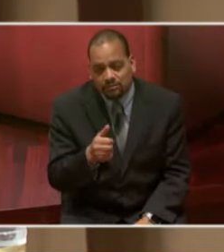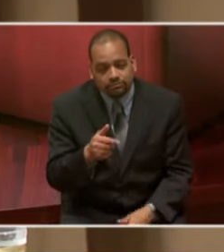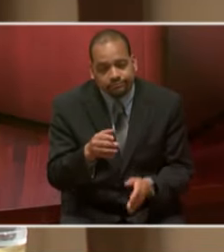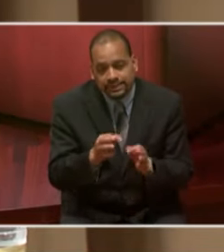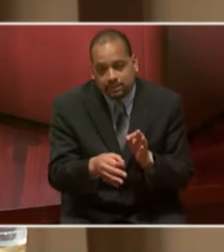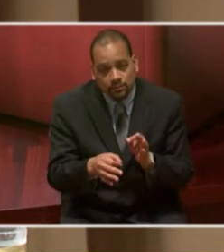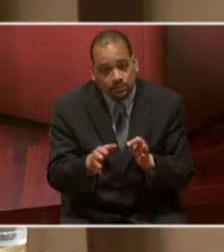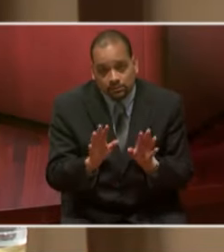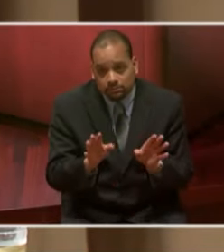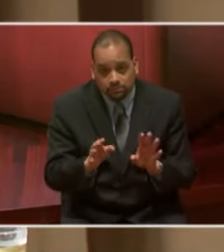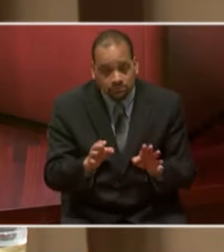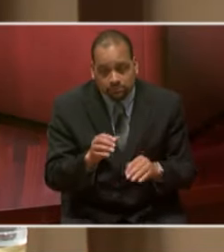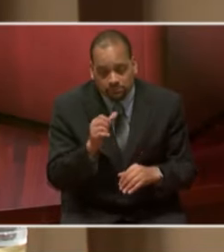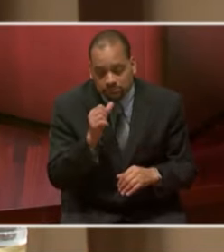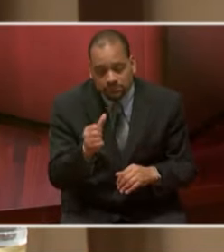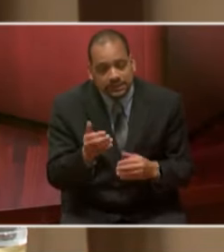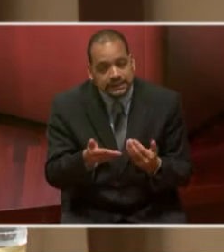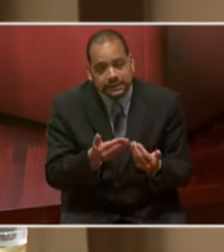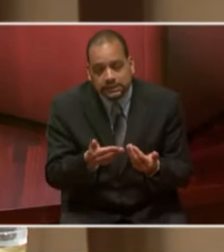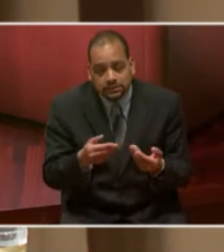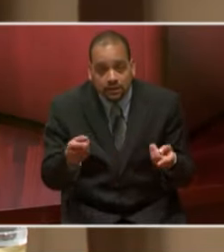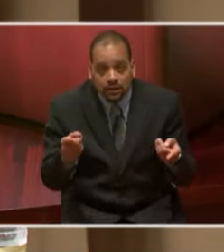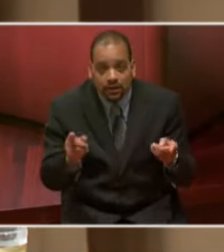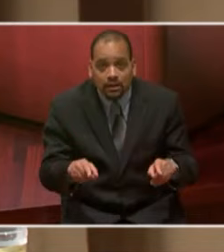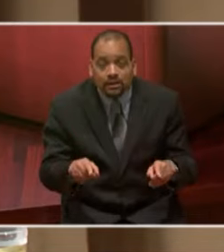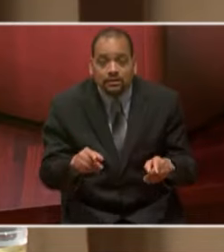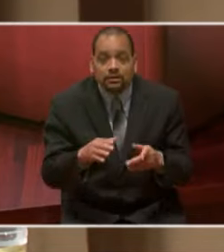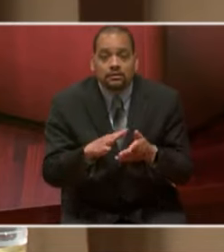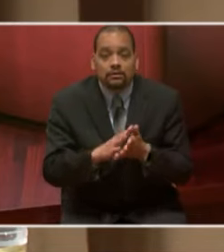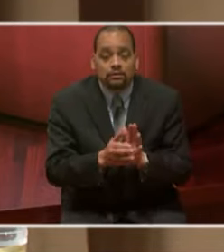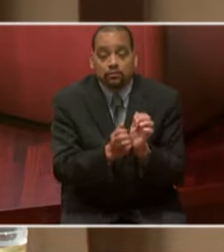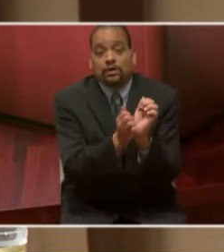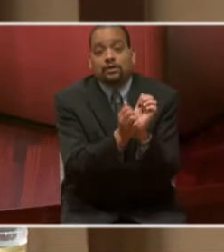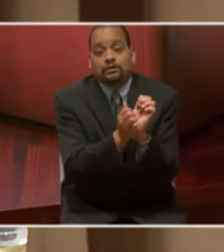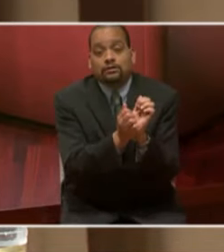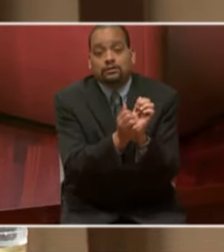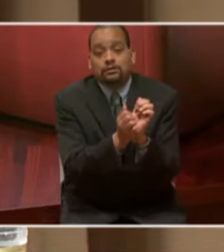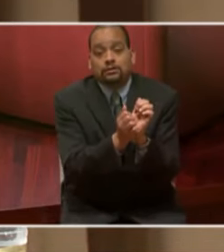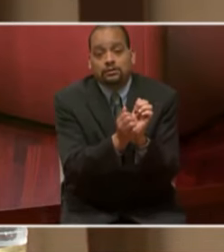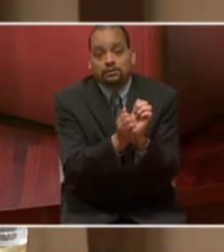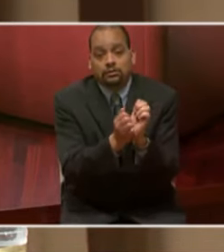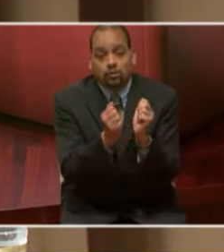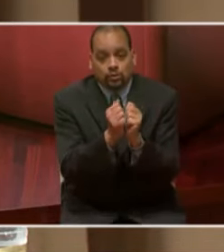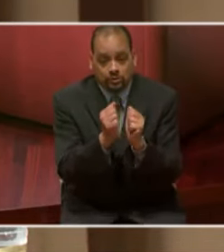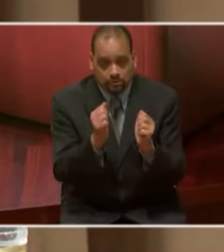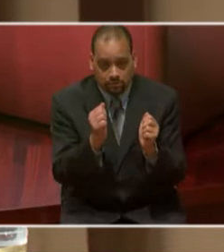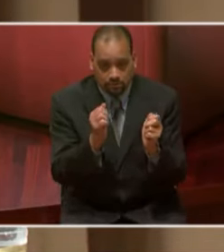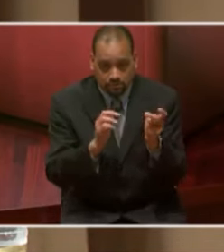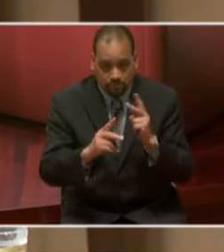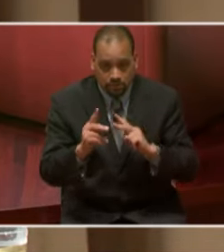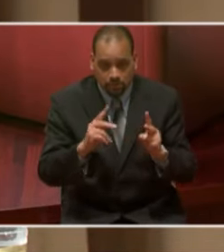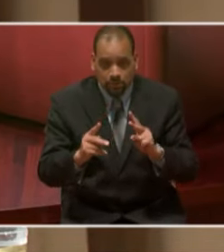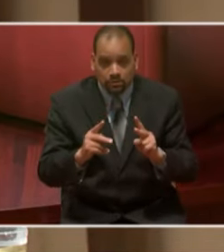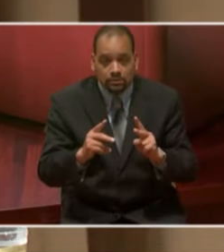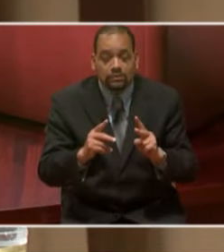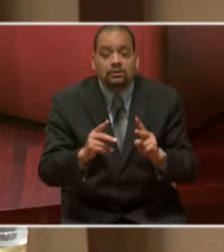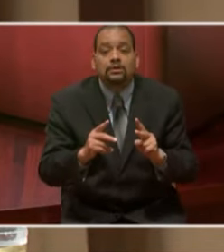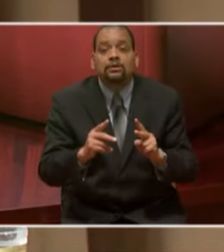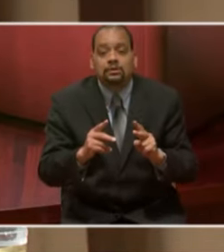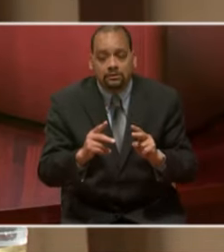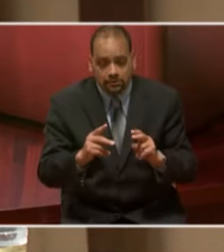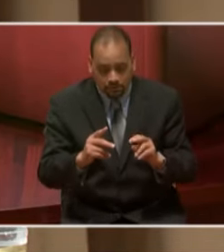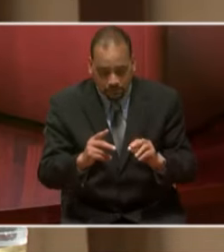the fire department came up and broke the windows and ordered the man to open the doors and let us